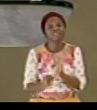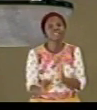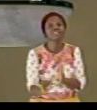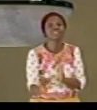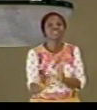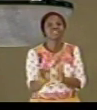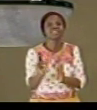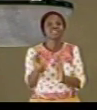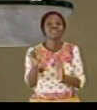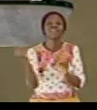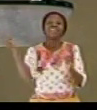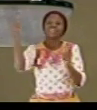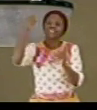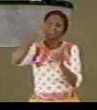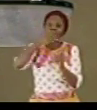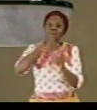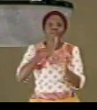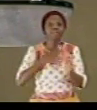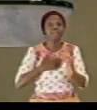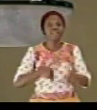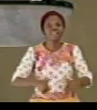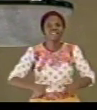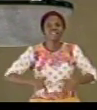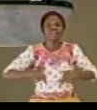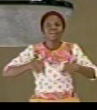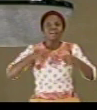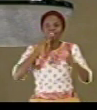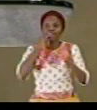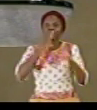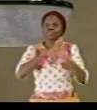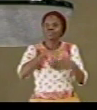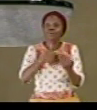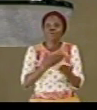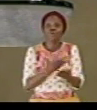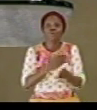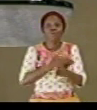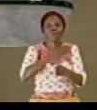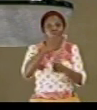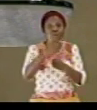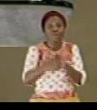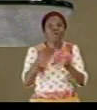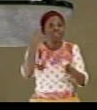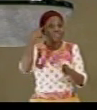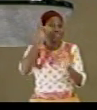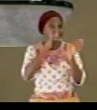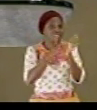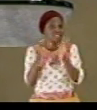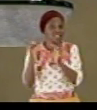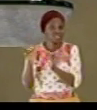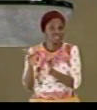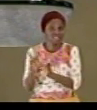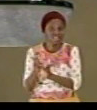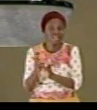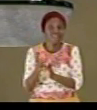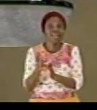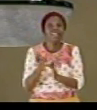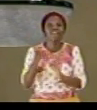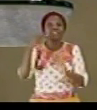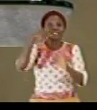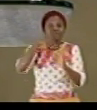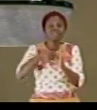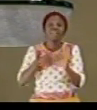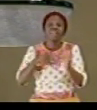still, till my life is wholly lost in Jesus and His